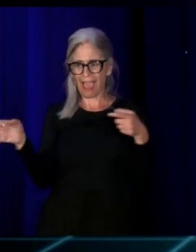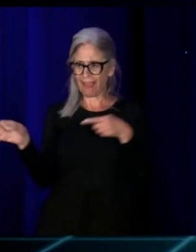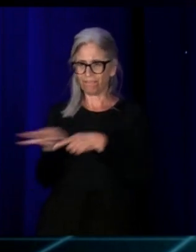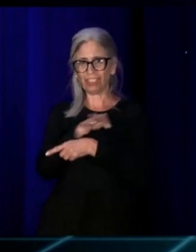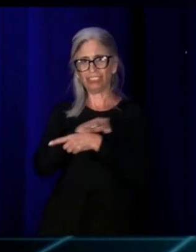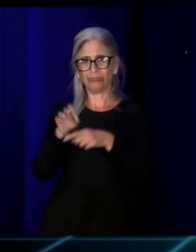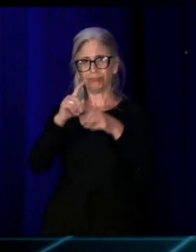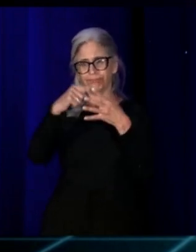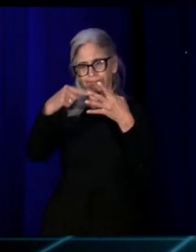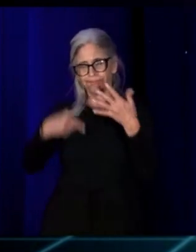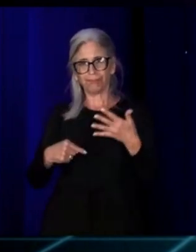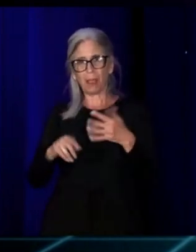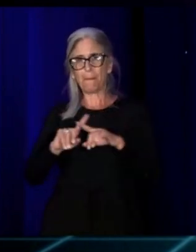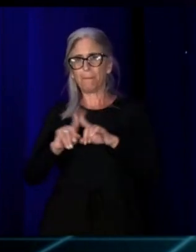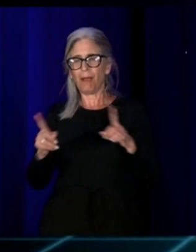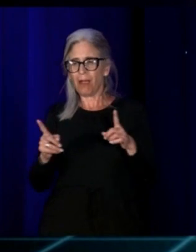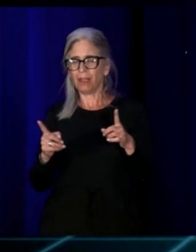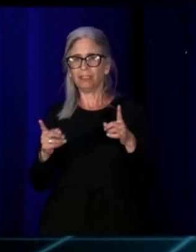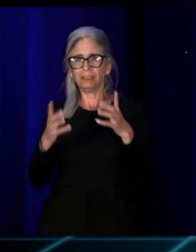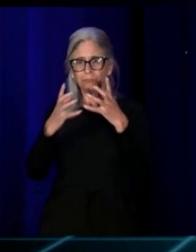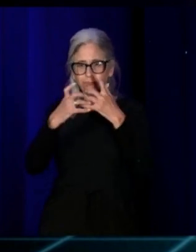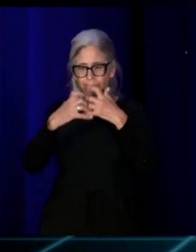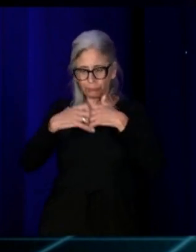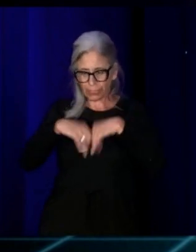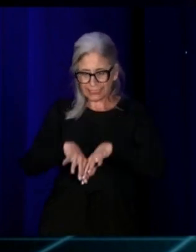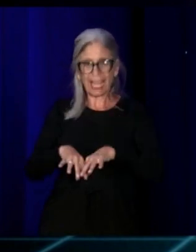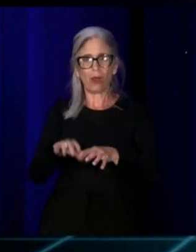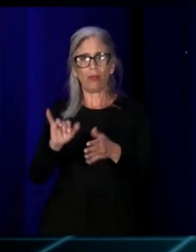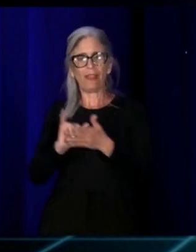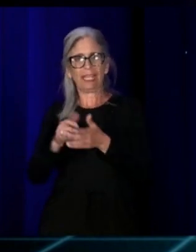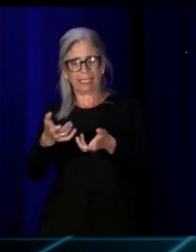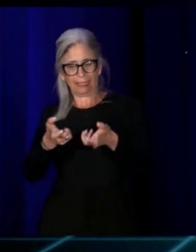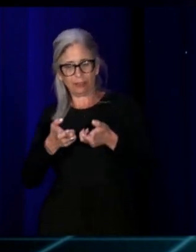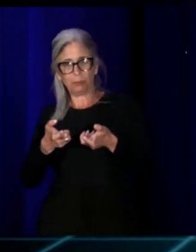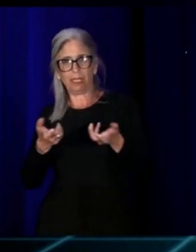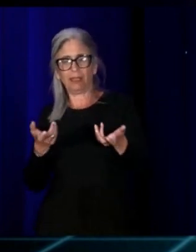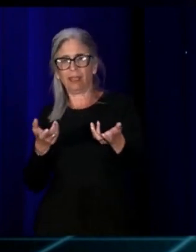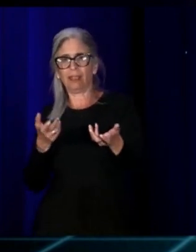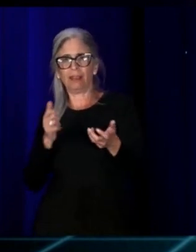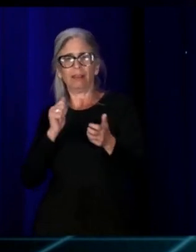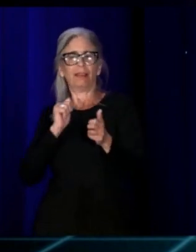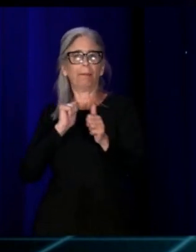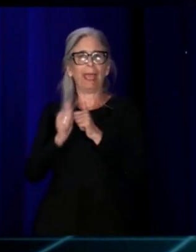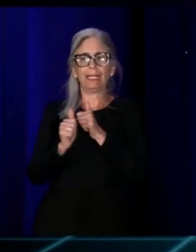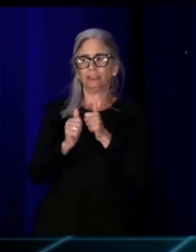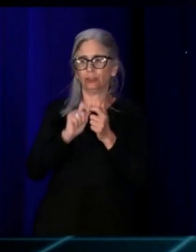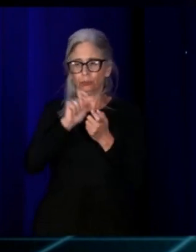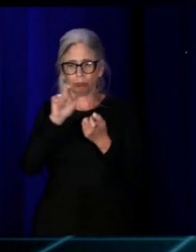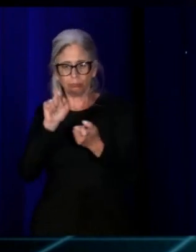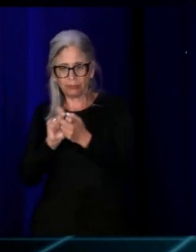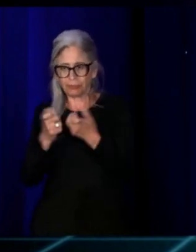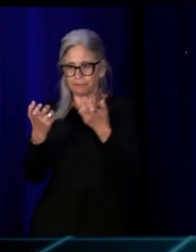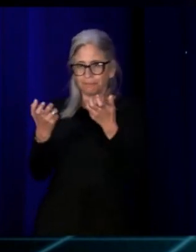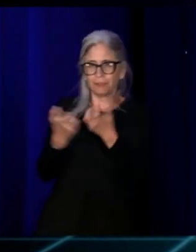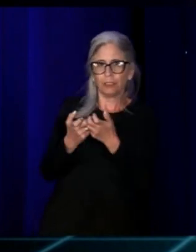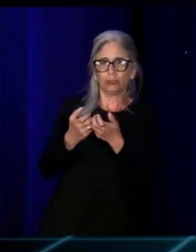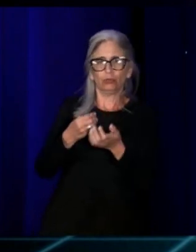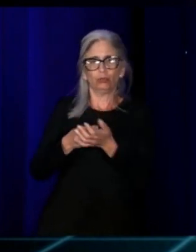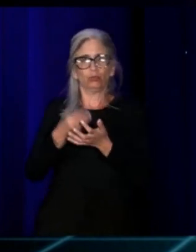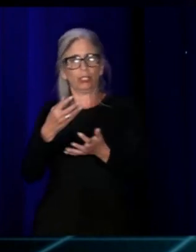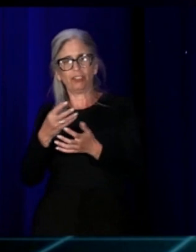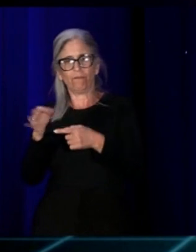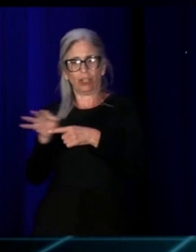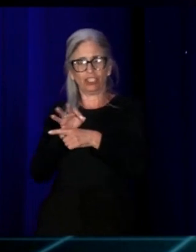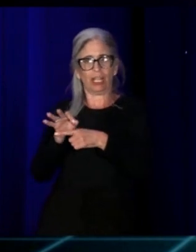functionality, but it decomposes in a way that still gives me escape hatches to customize it and bring rich UI functionality in